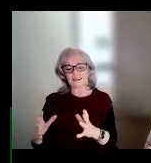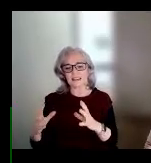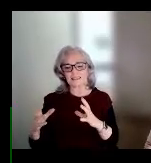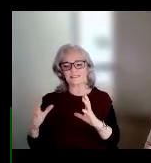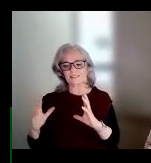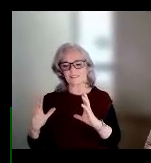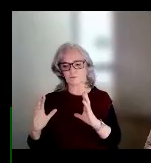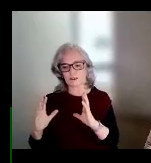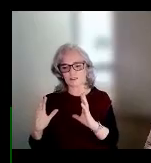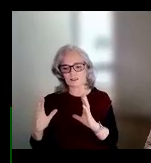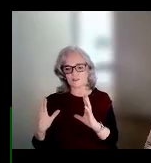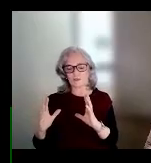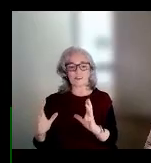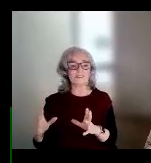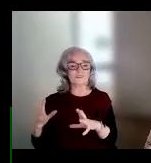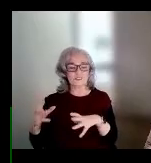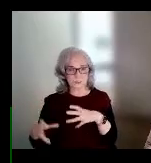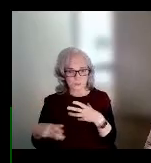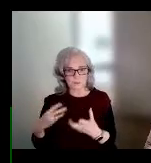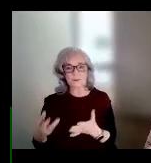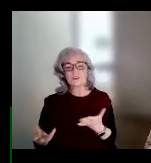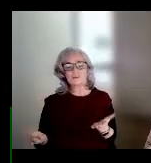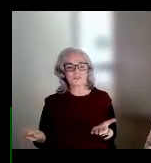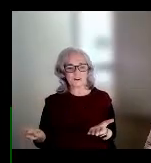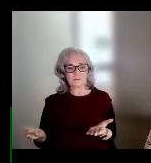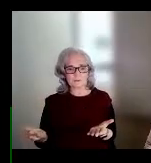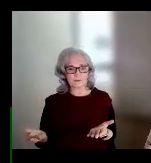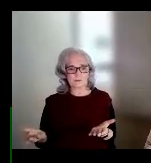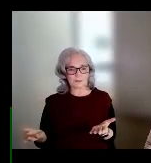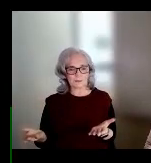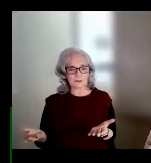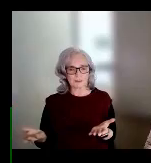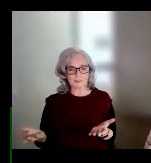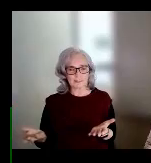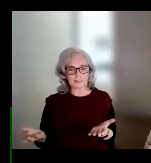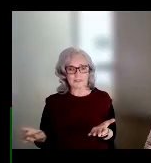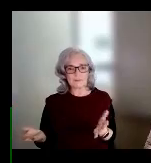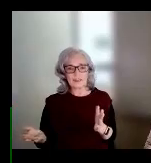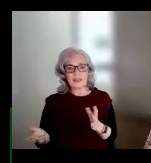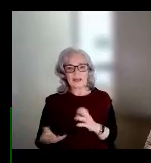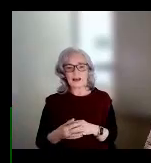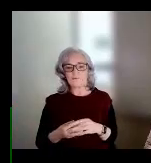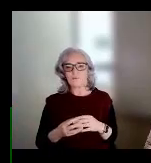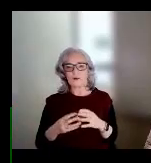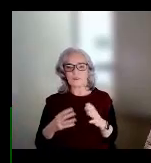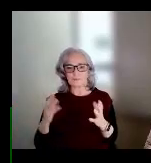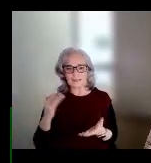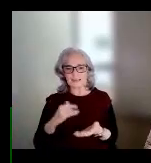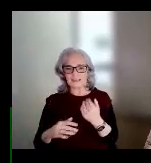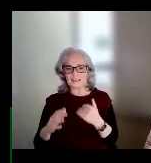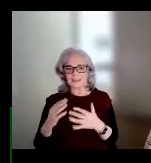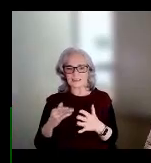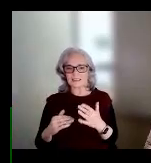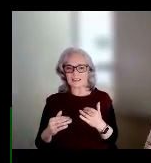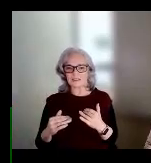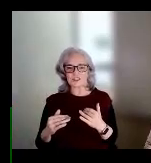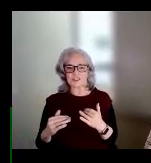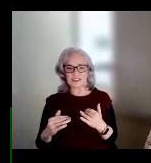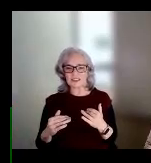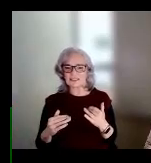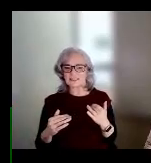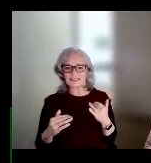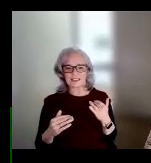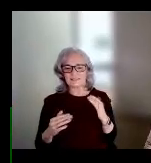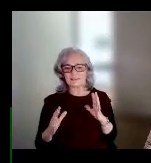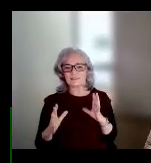clinic where the providers have skilled up to treat people living with MND, where the planning and care